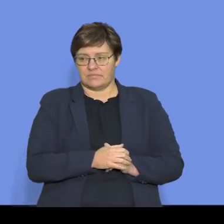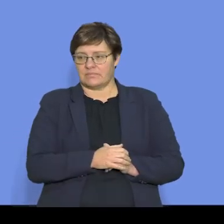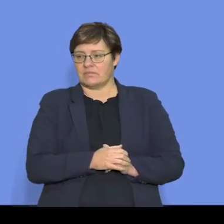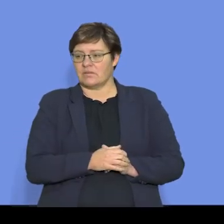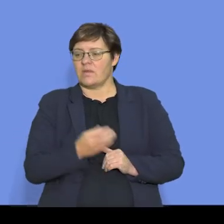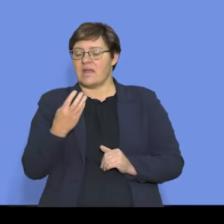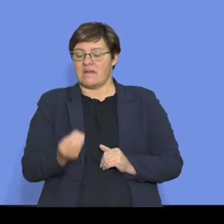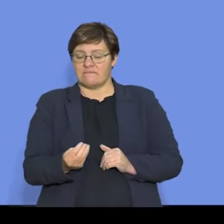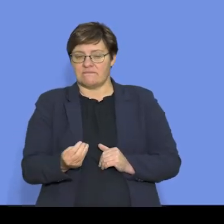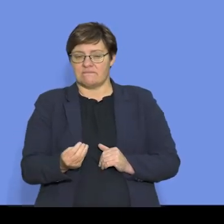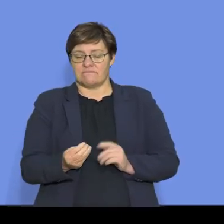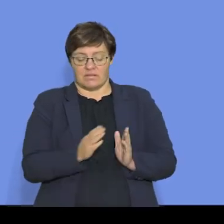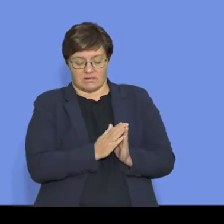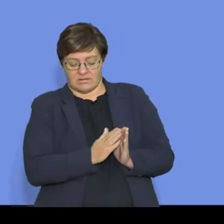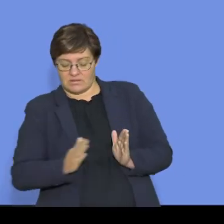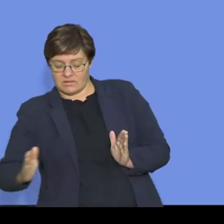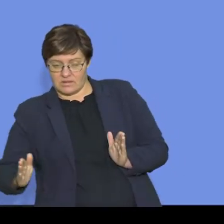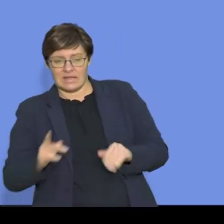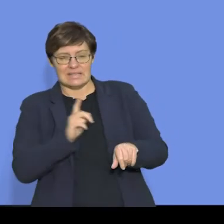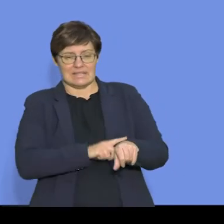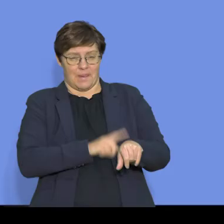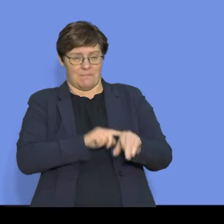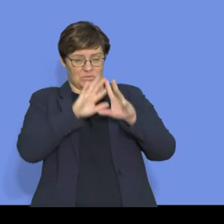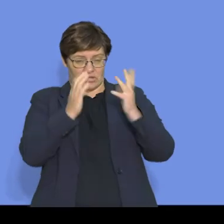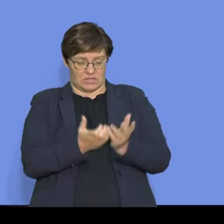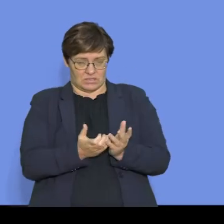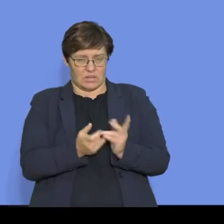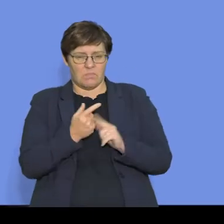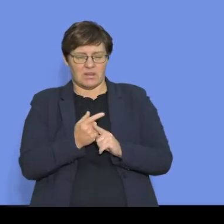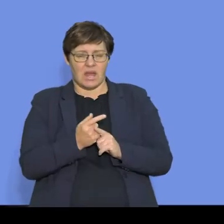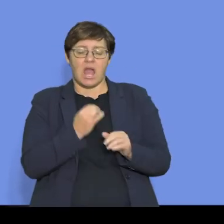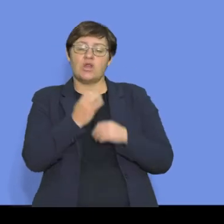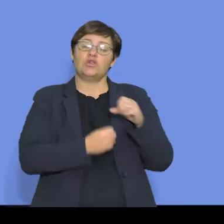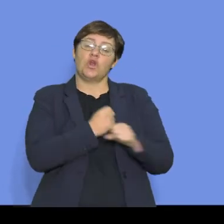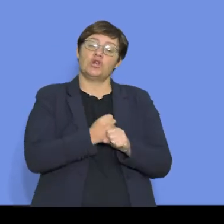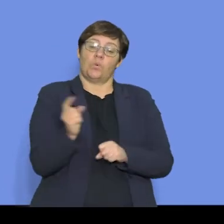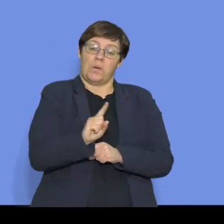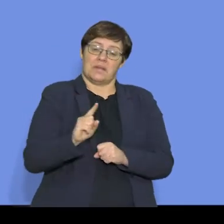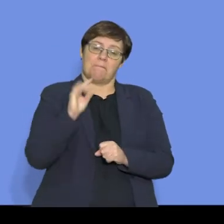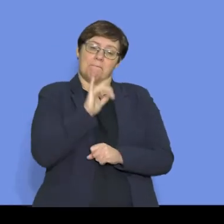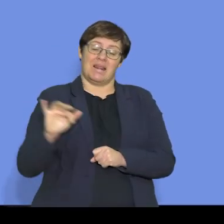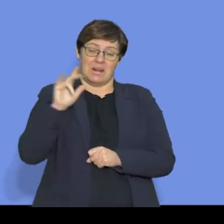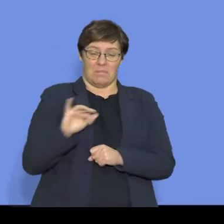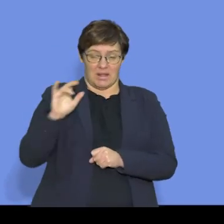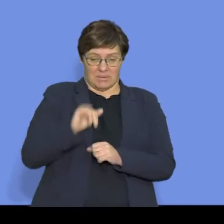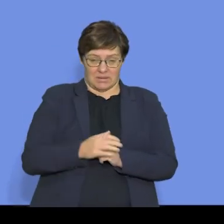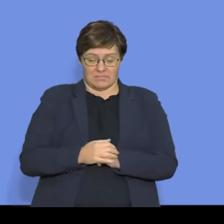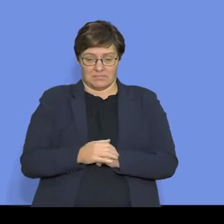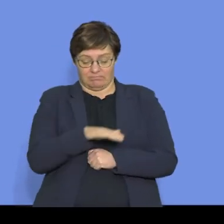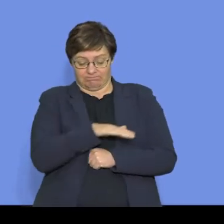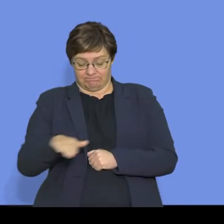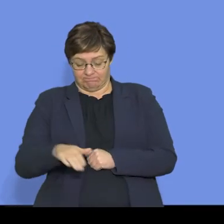there is the geological timescale with our millions of years. On the